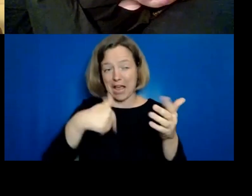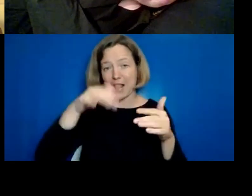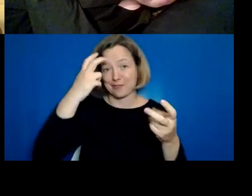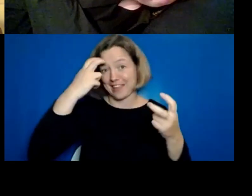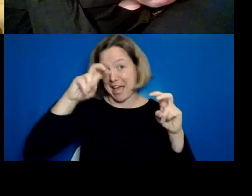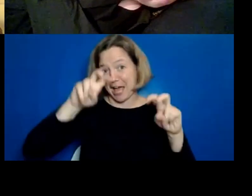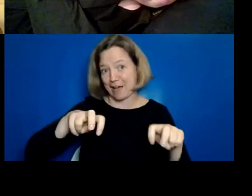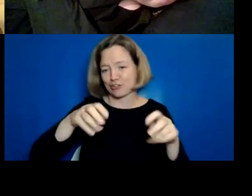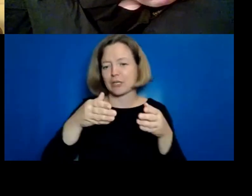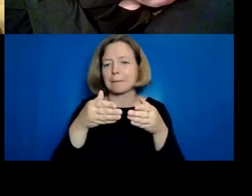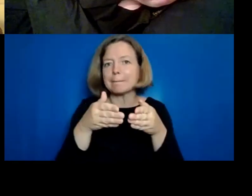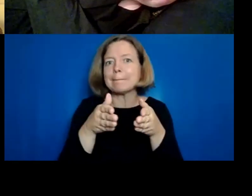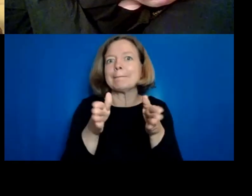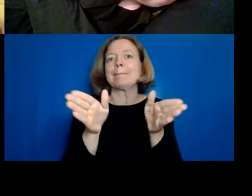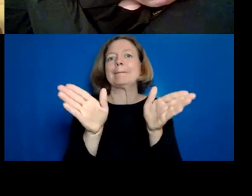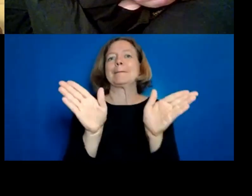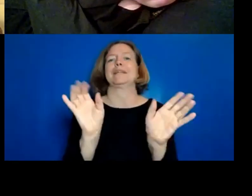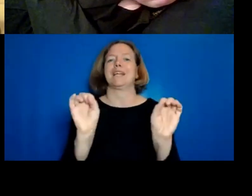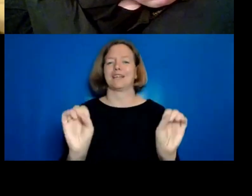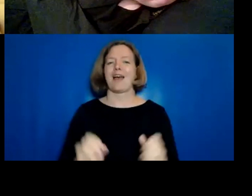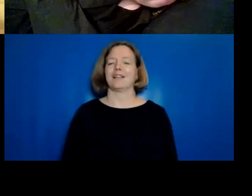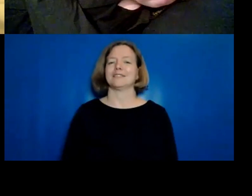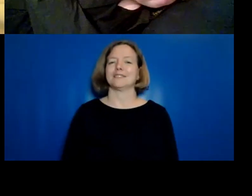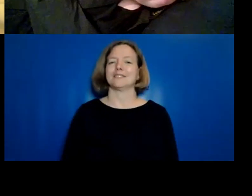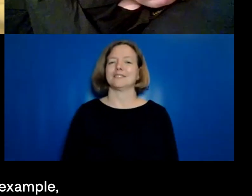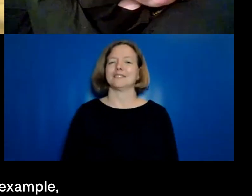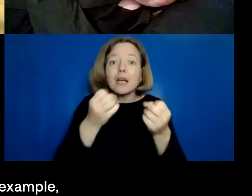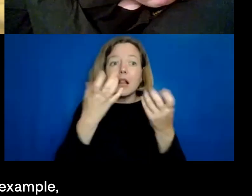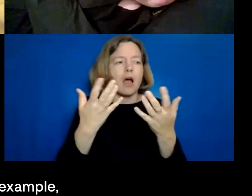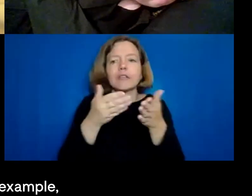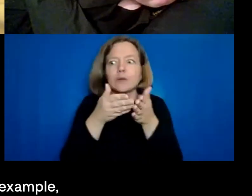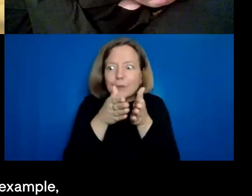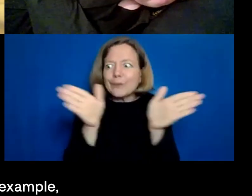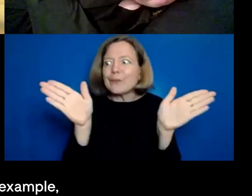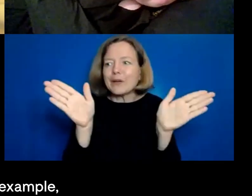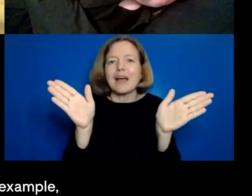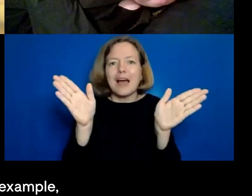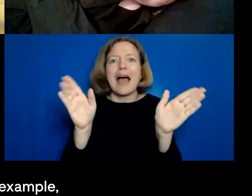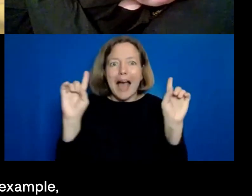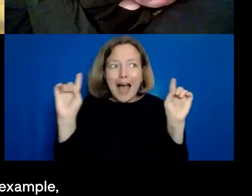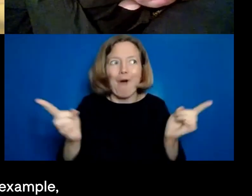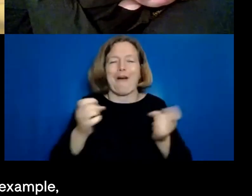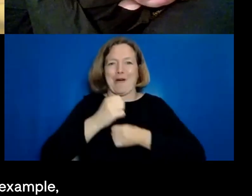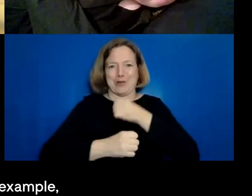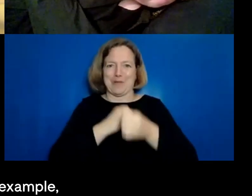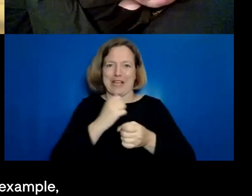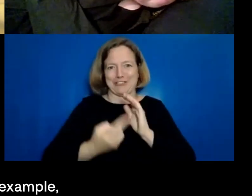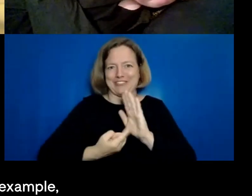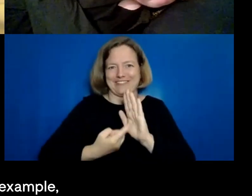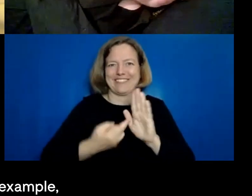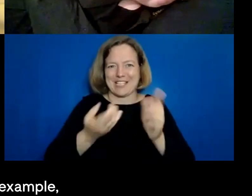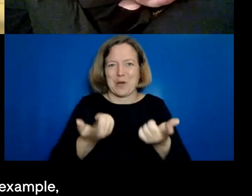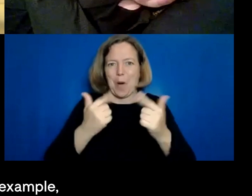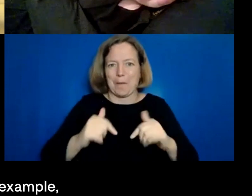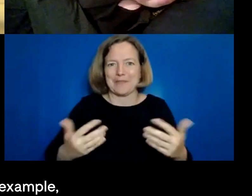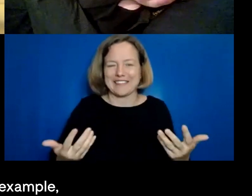course, that brings challenges with it. So for example, then you have lots of